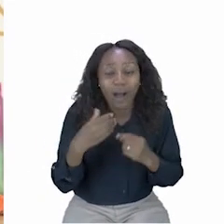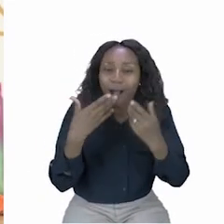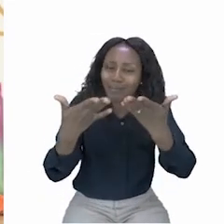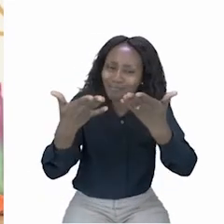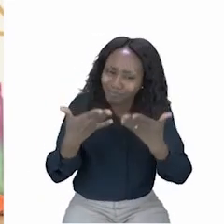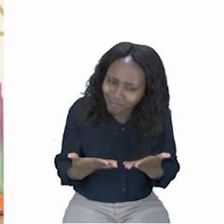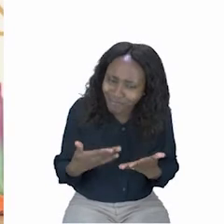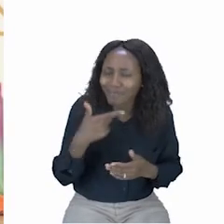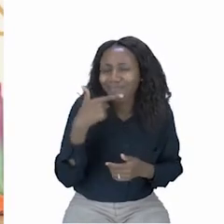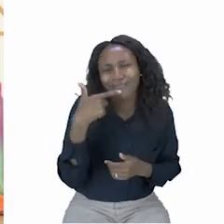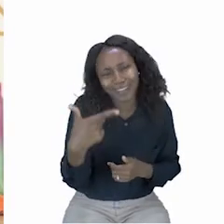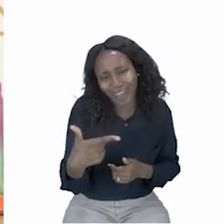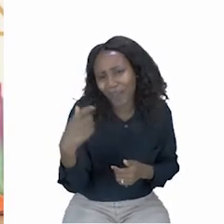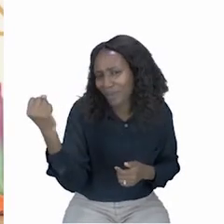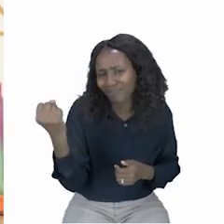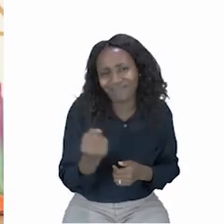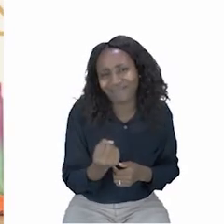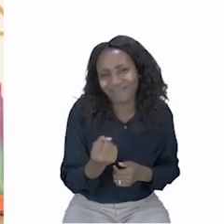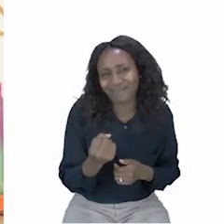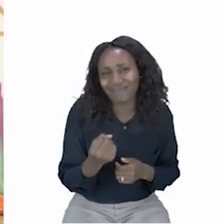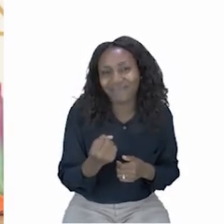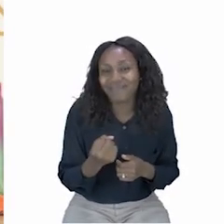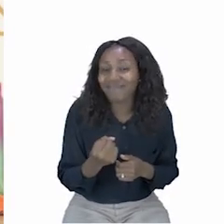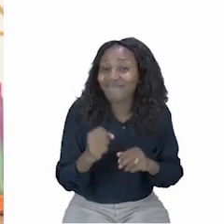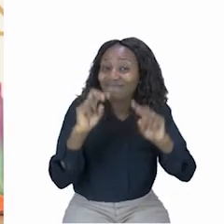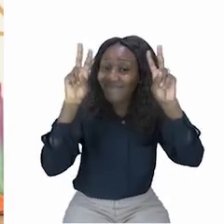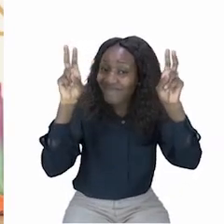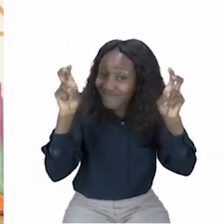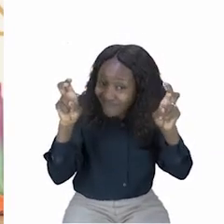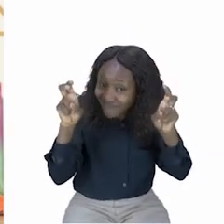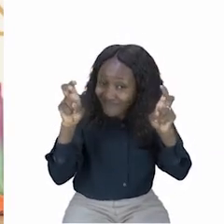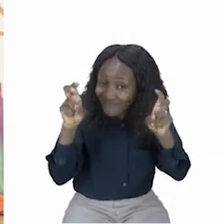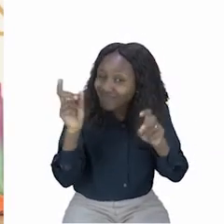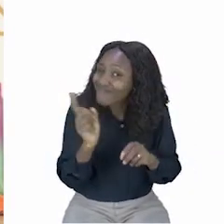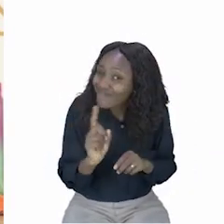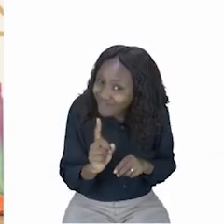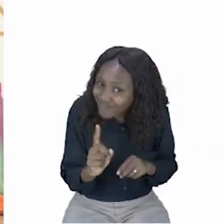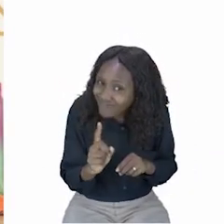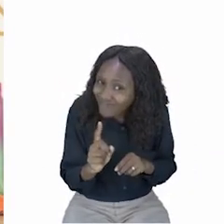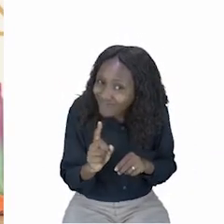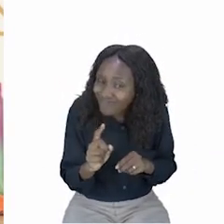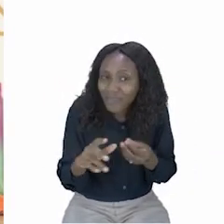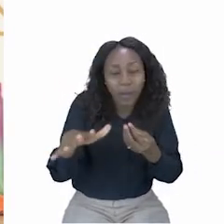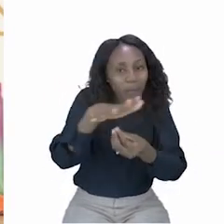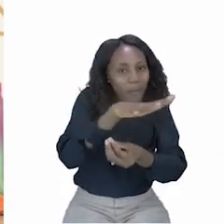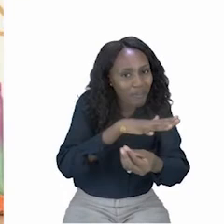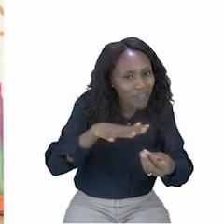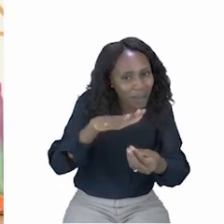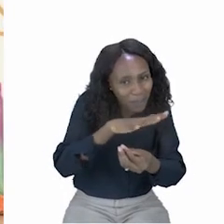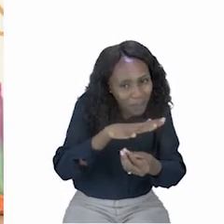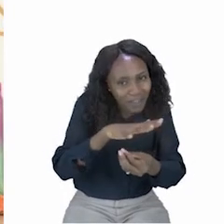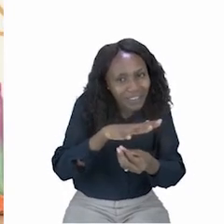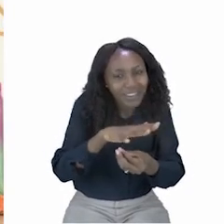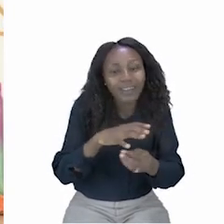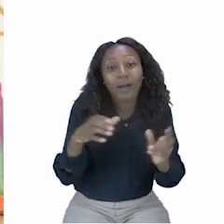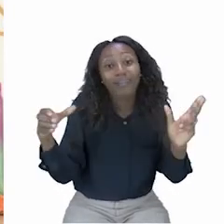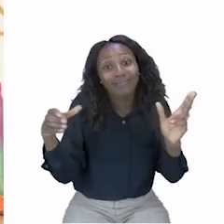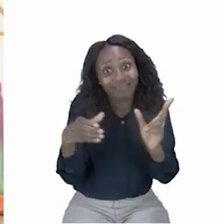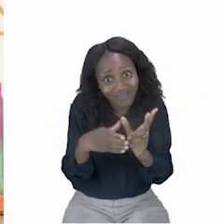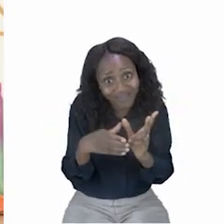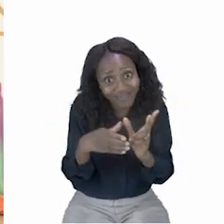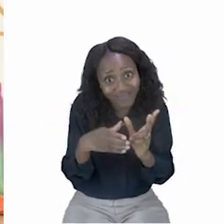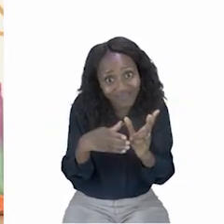much for joining me today. Our theme this week is family and